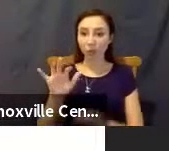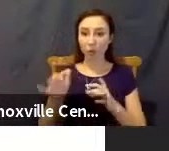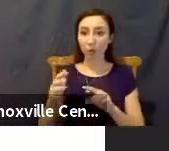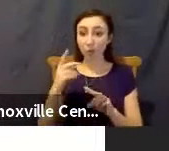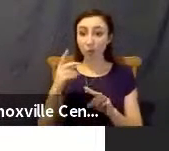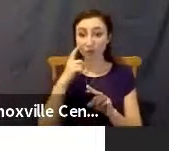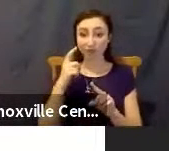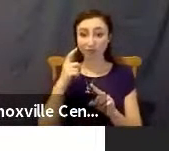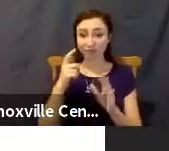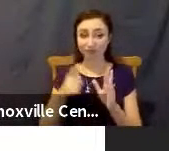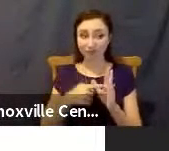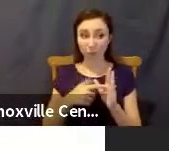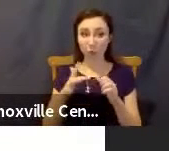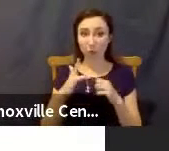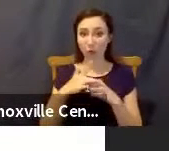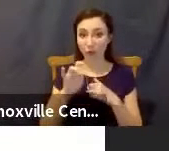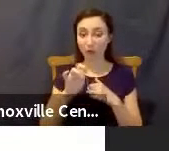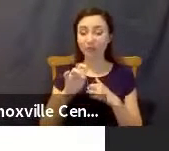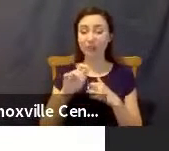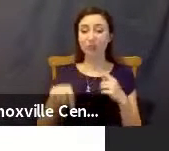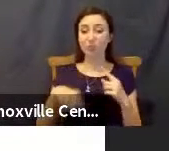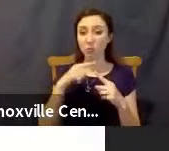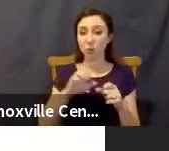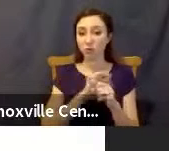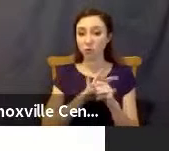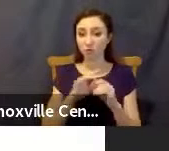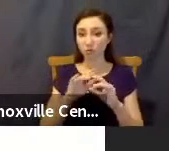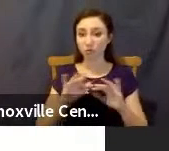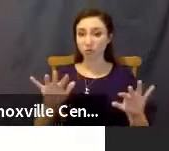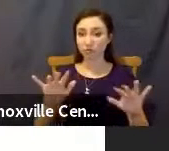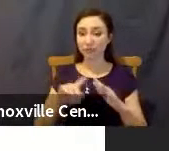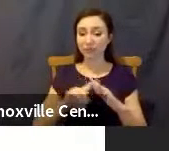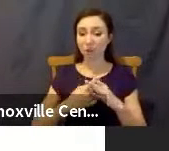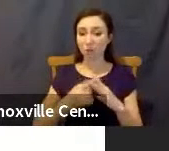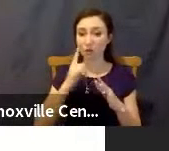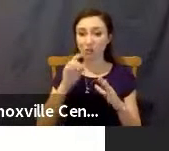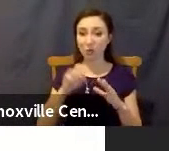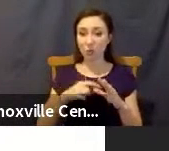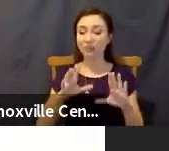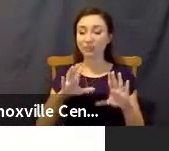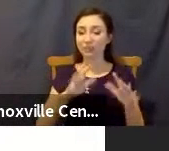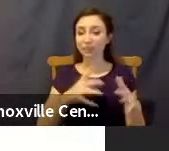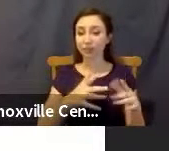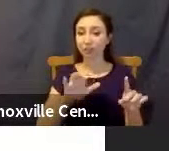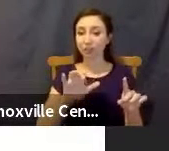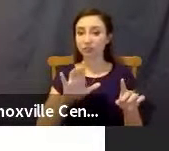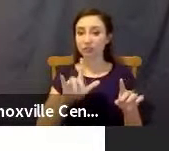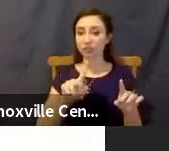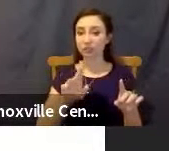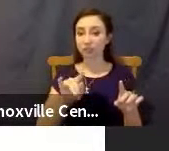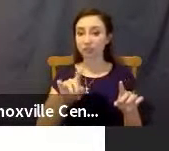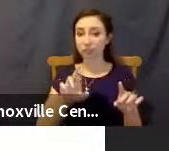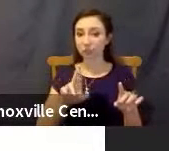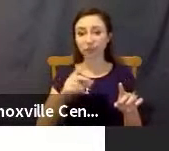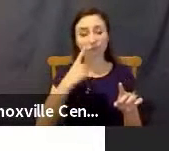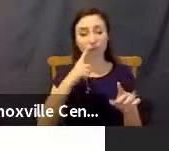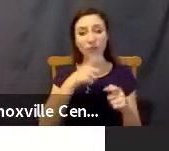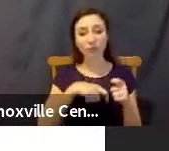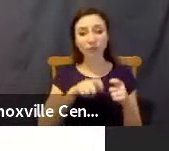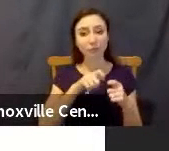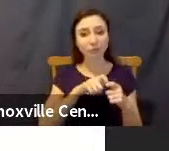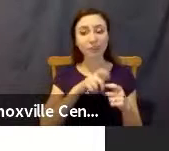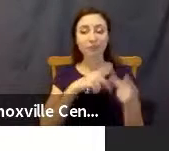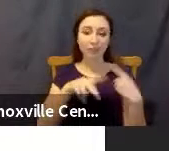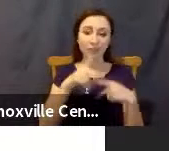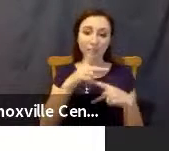is we did have some clustering with maybe a specific type of work or something like that.